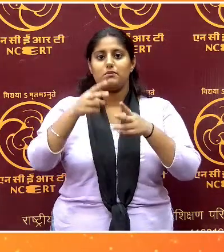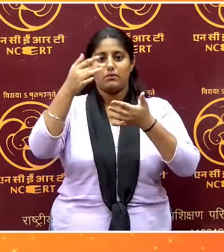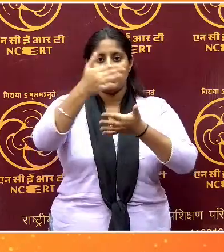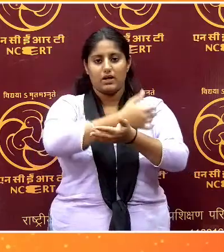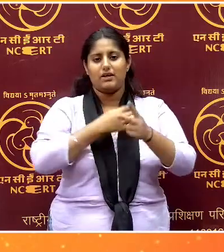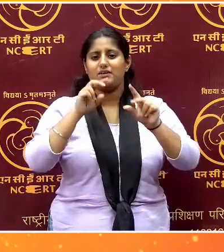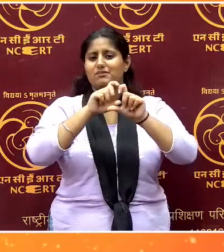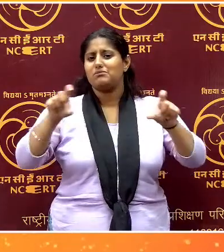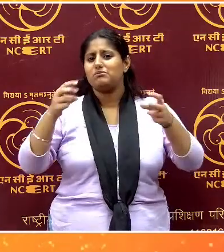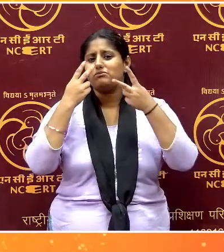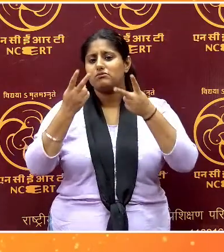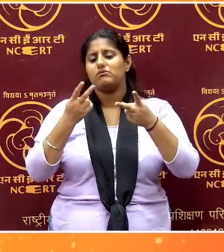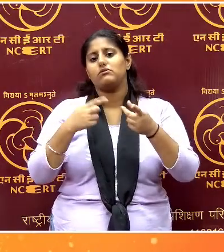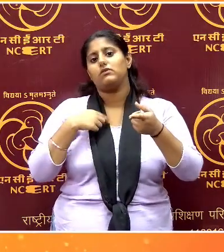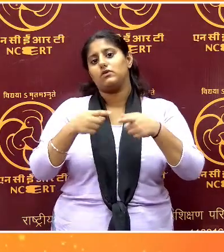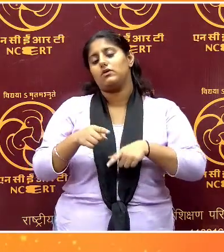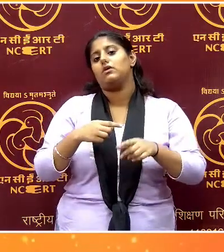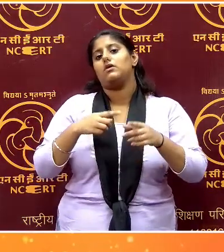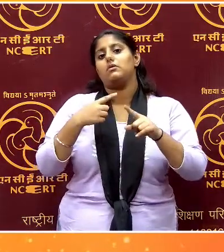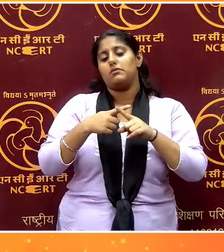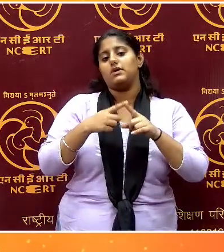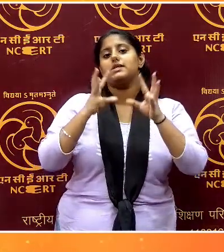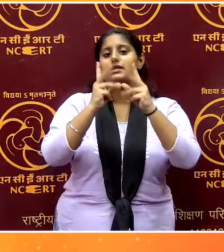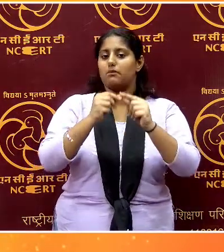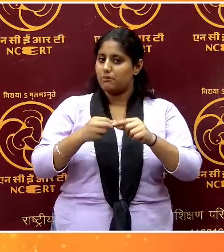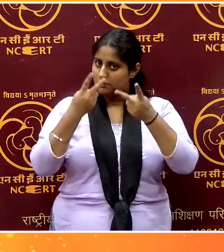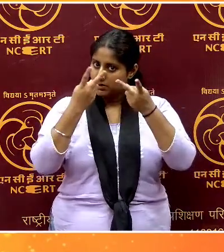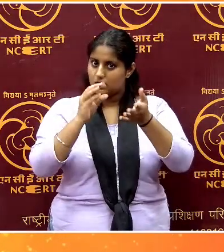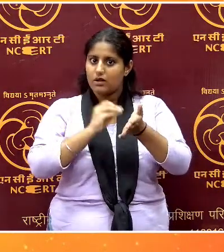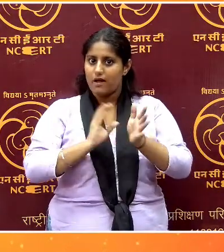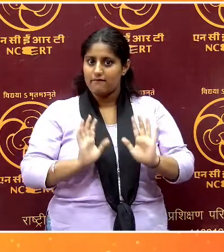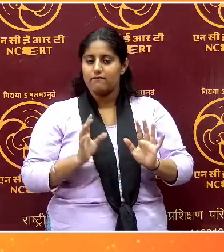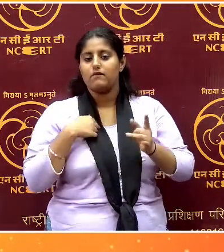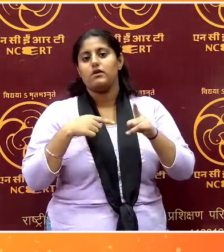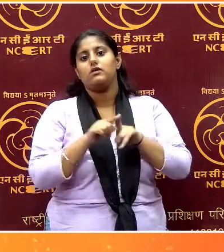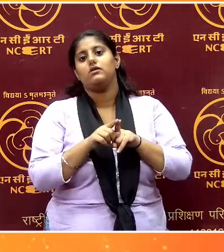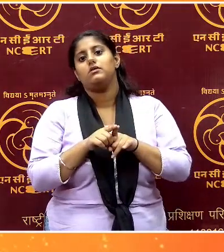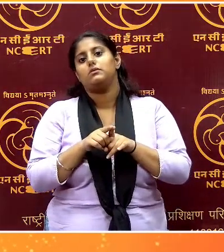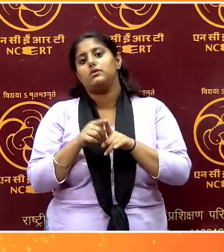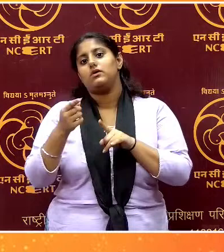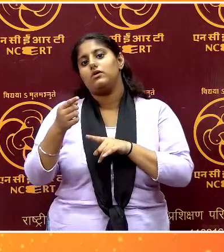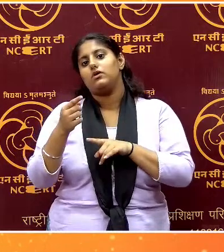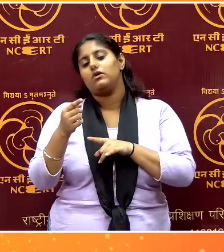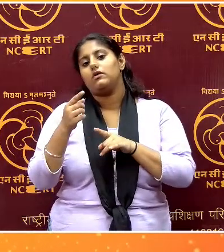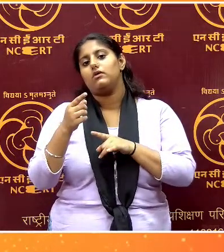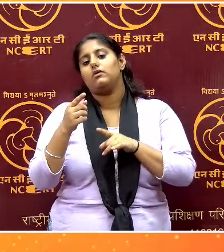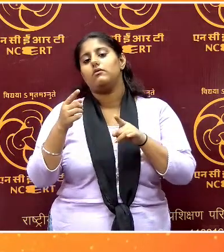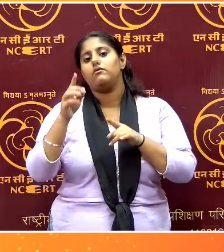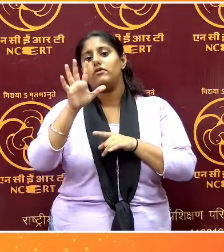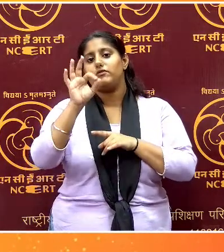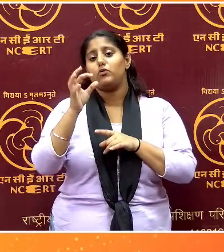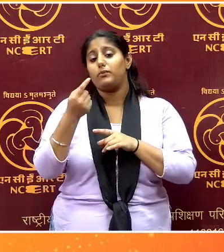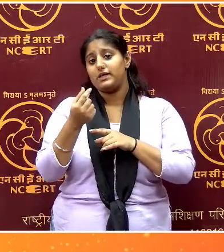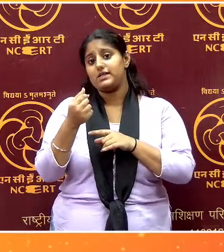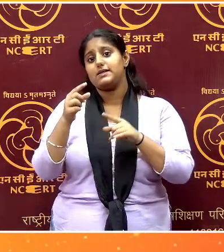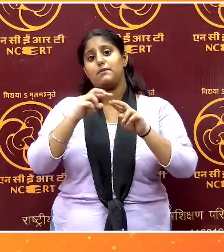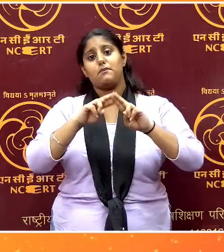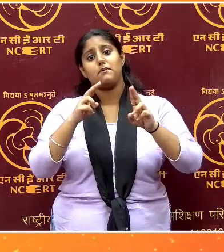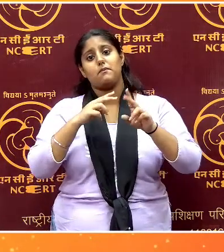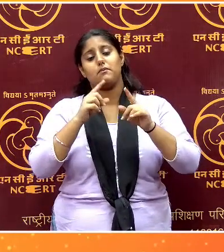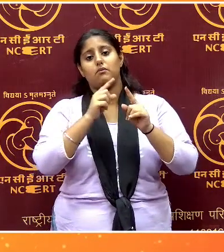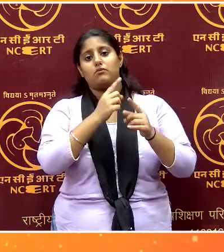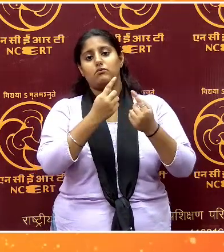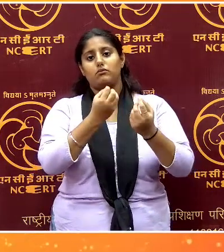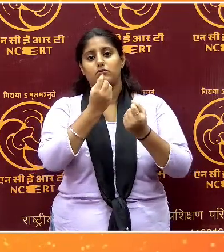clear. Yes, the ma'am. cost is also there and number is also there. Right. And croton is 50 rupees per plant and we have number of plants to